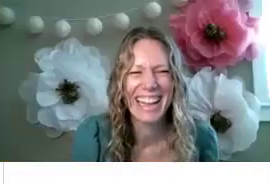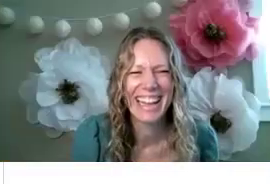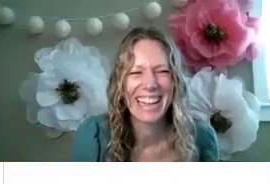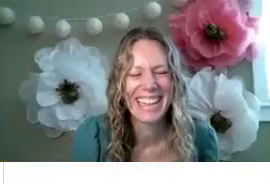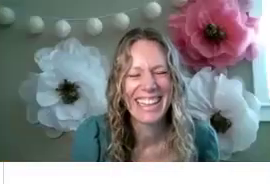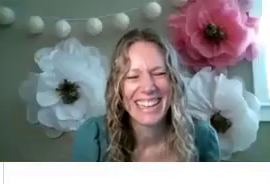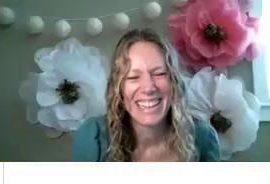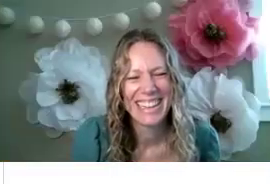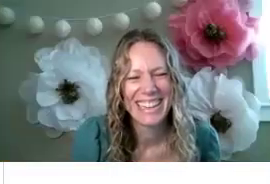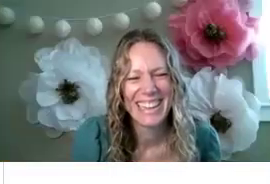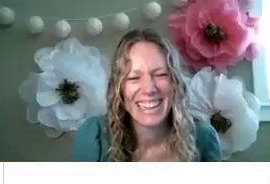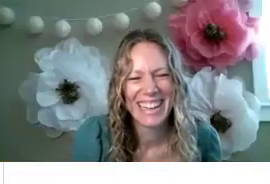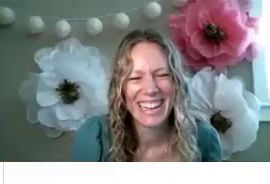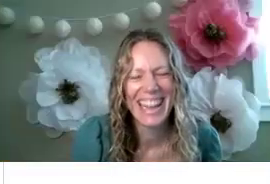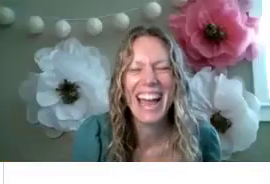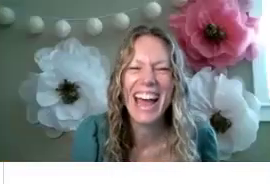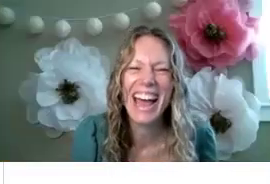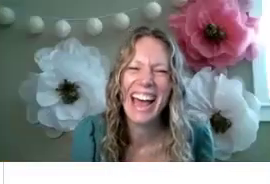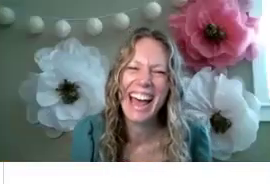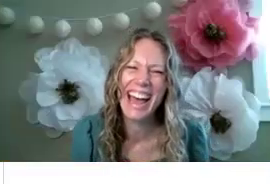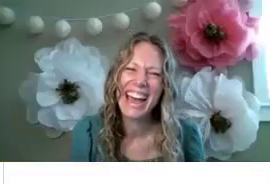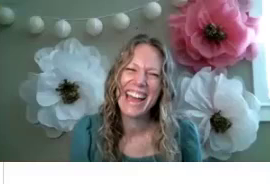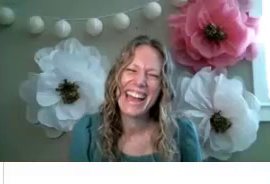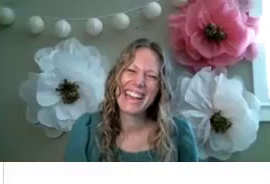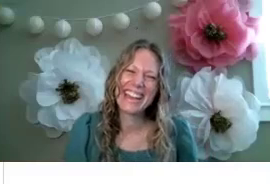bring it down. I don't care what it's. Okay.